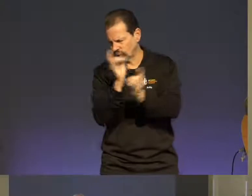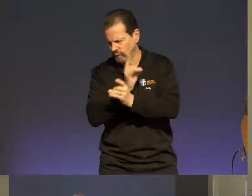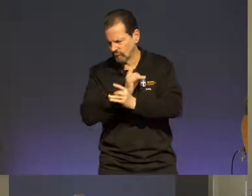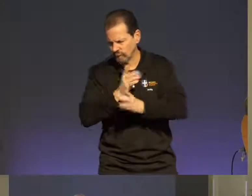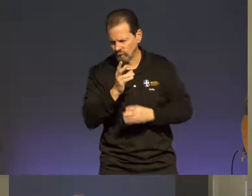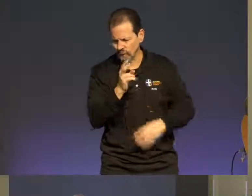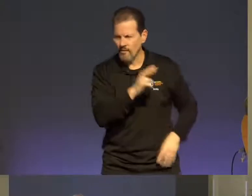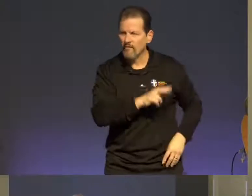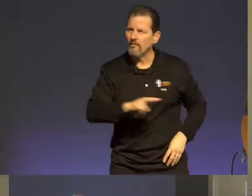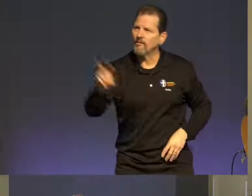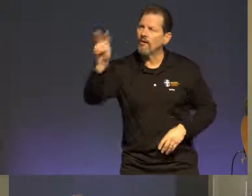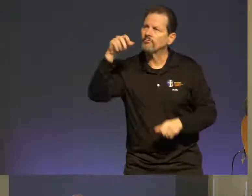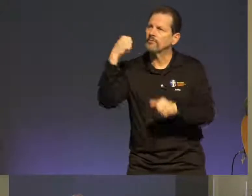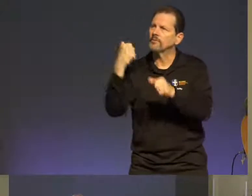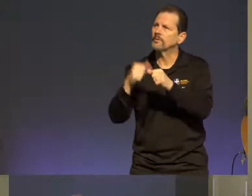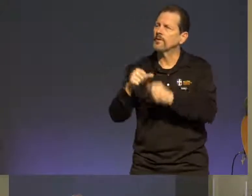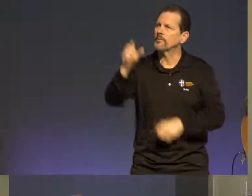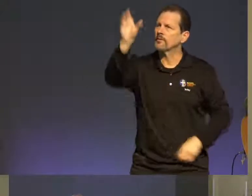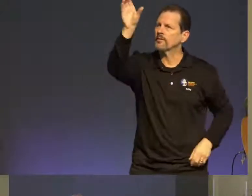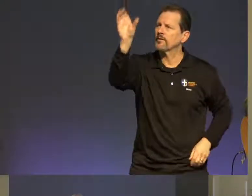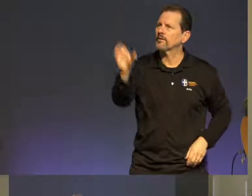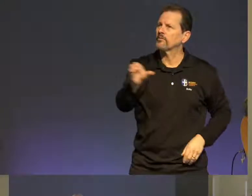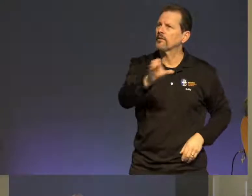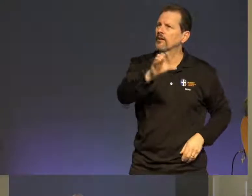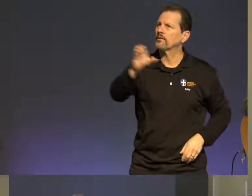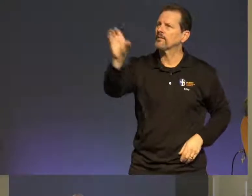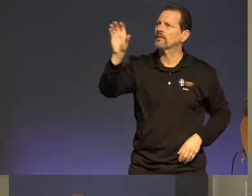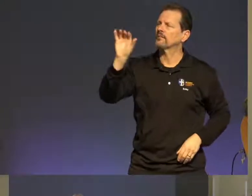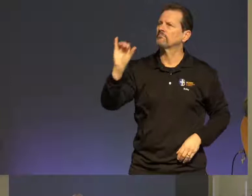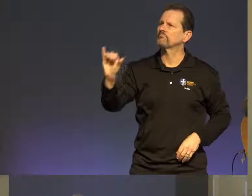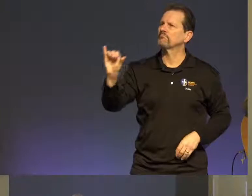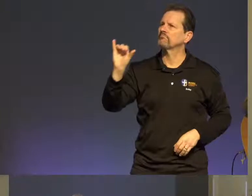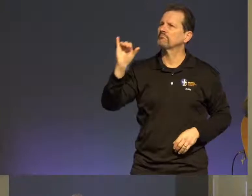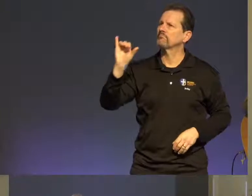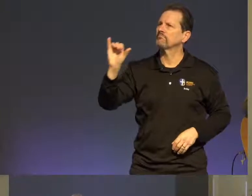Oh, that rugged cross, my